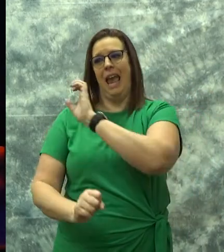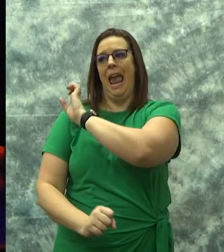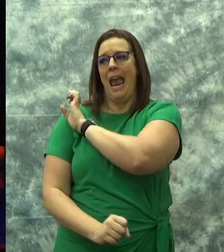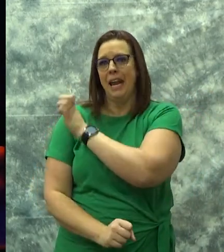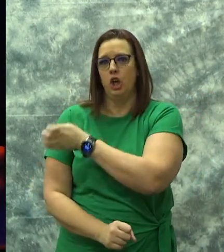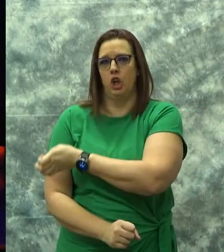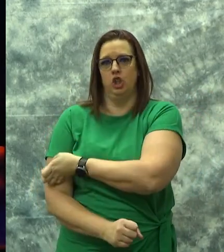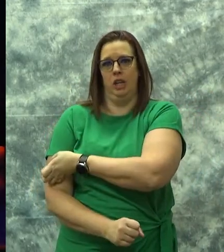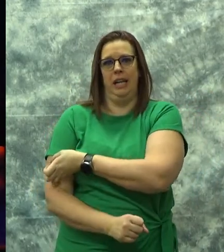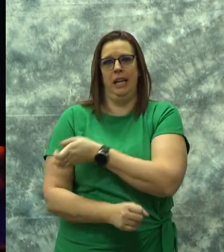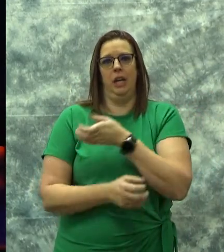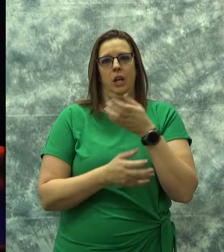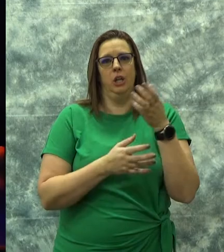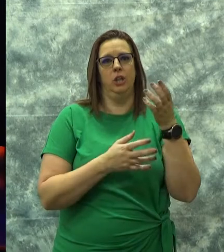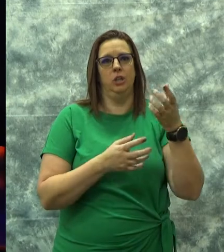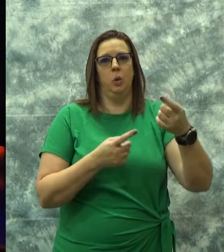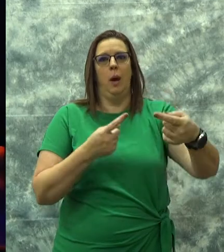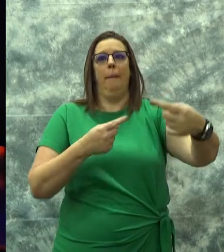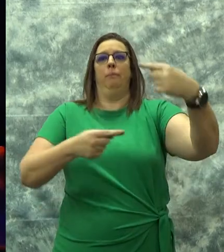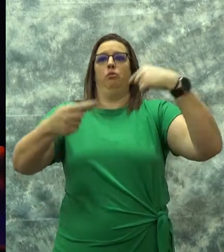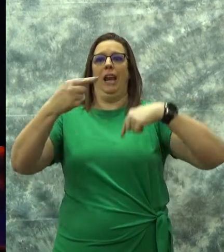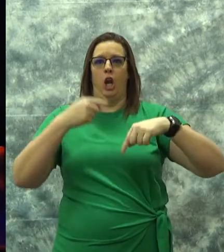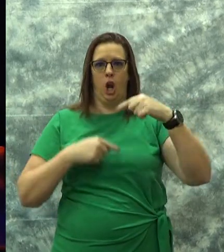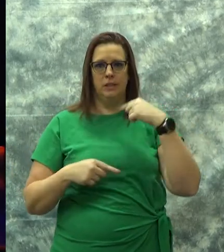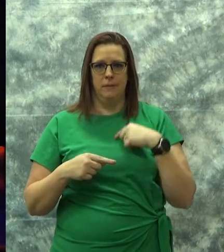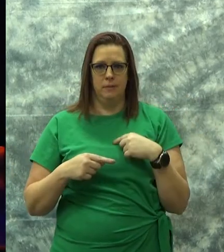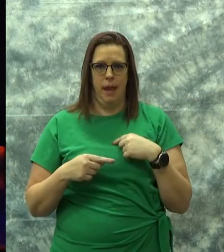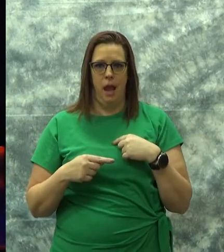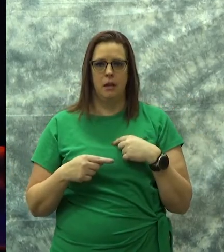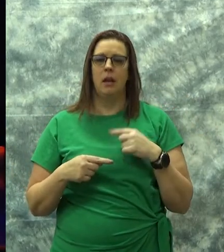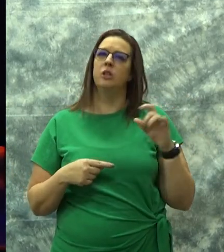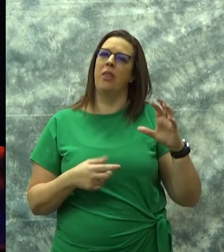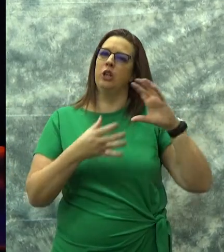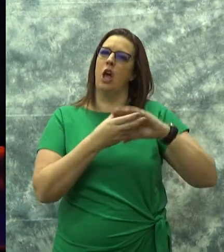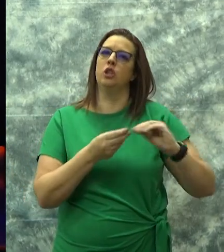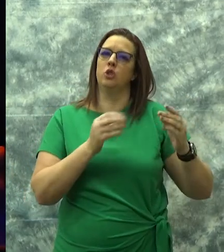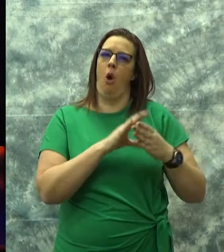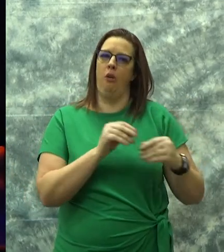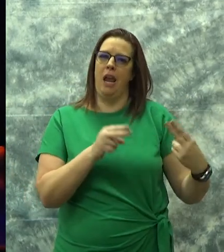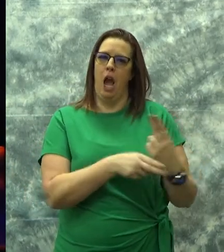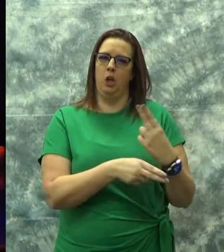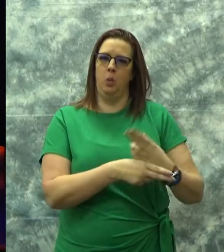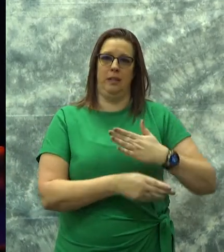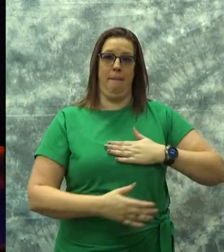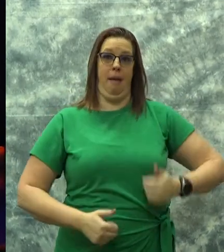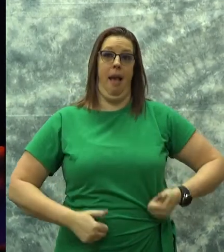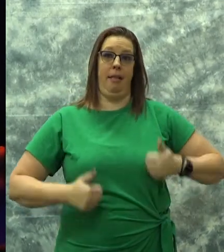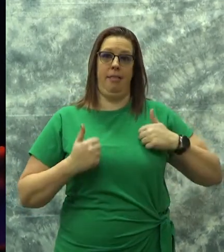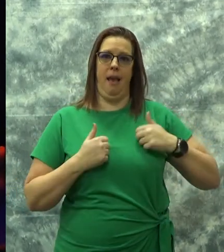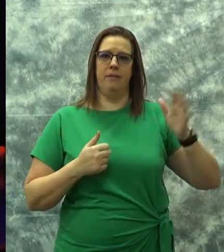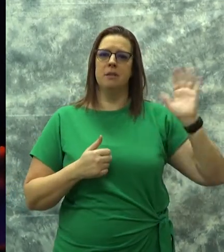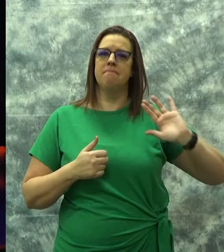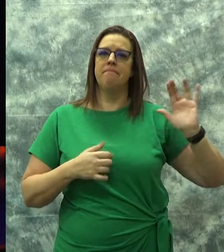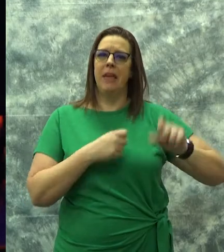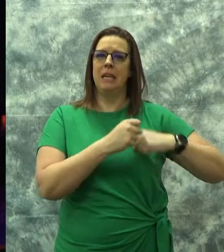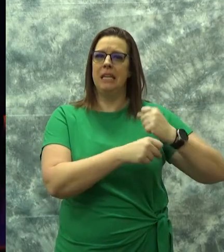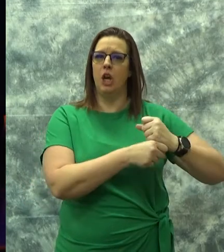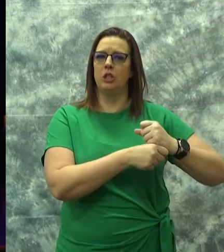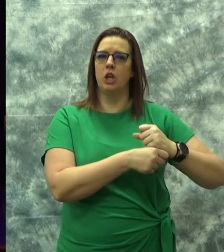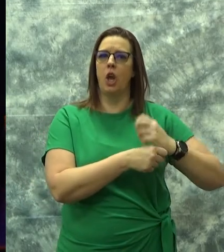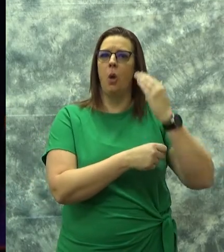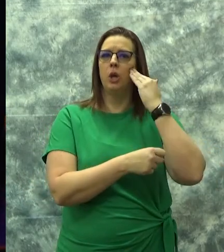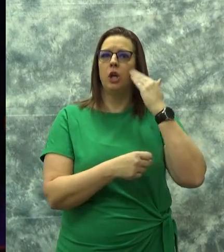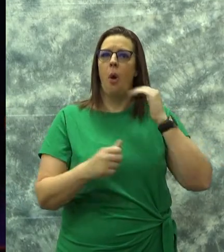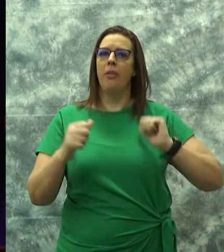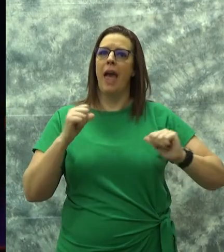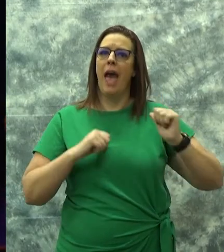to bring ourselves back. There's this story that I use a lot in my life as a reminder. Years ago, the